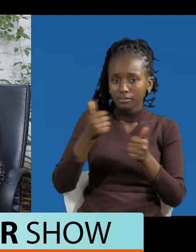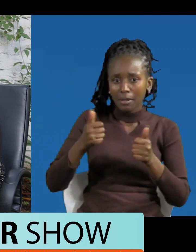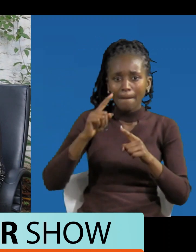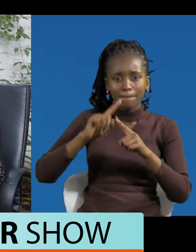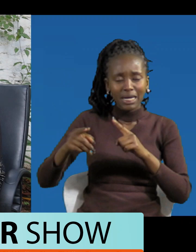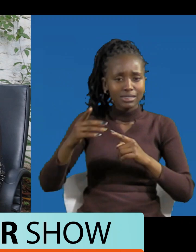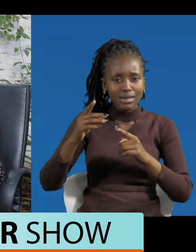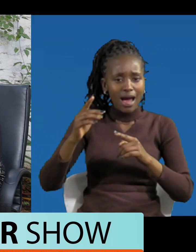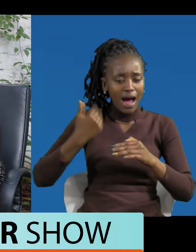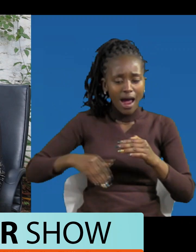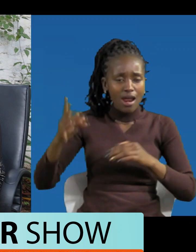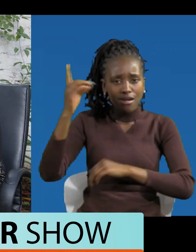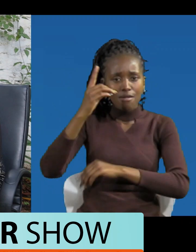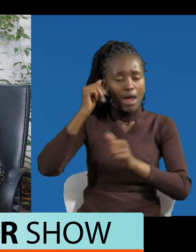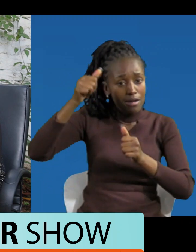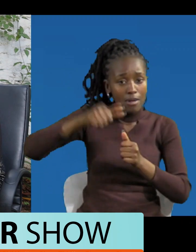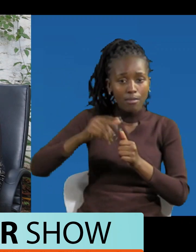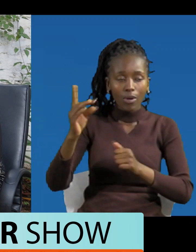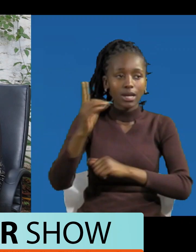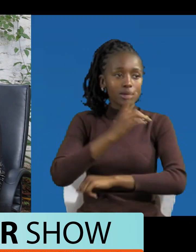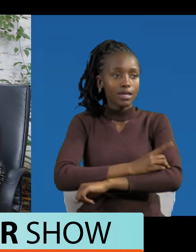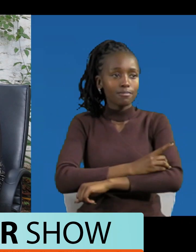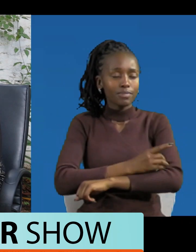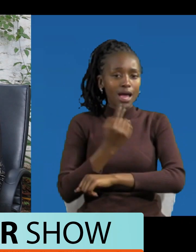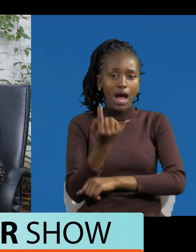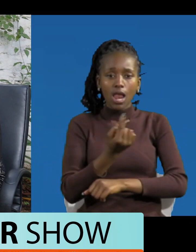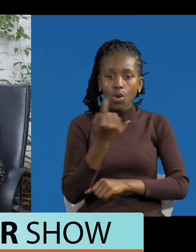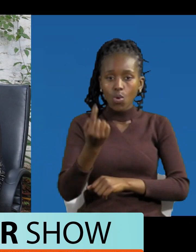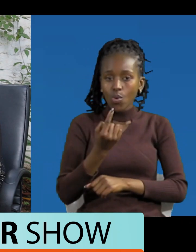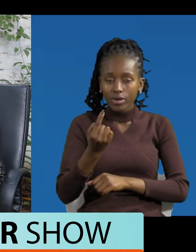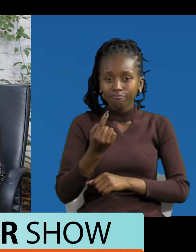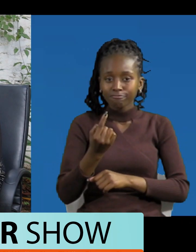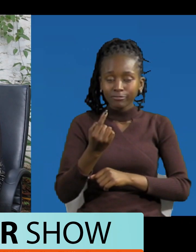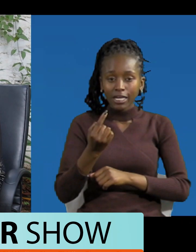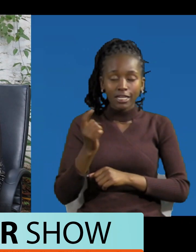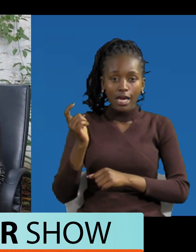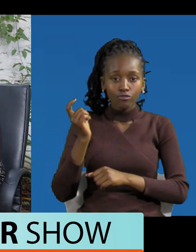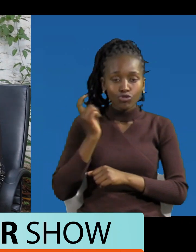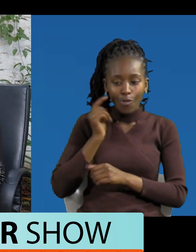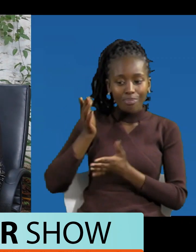and I started doing complete work. And then